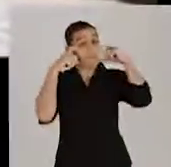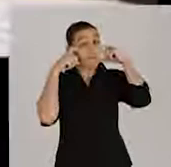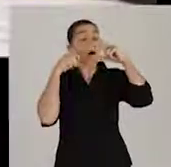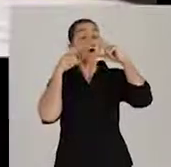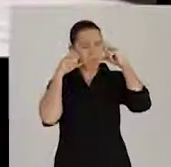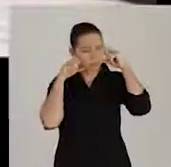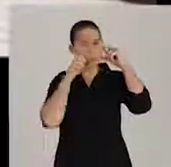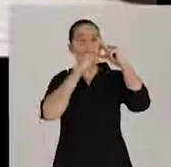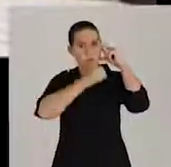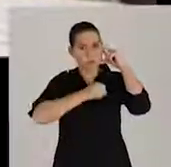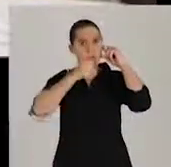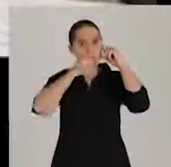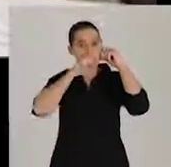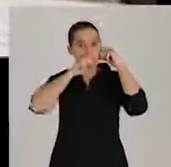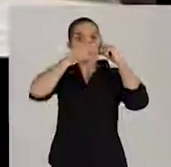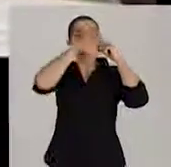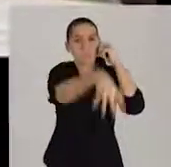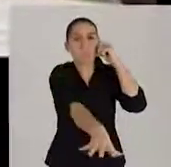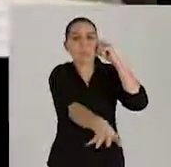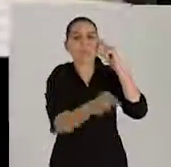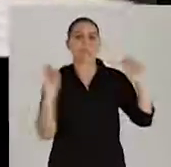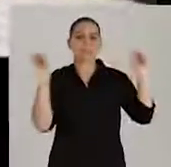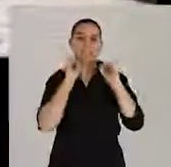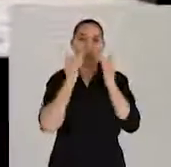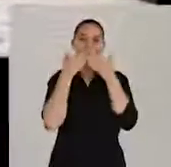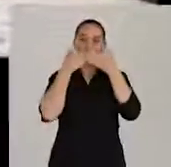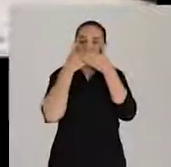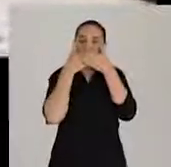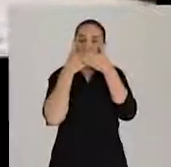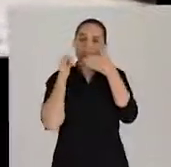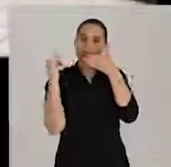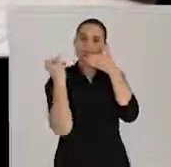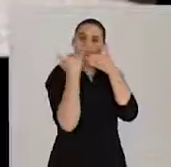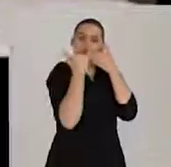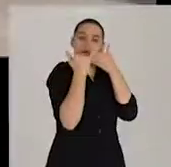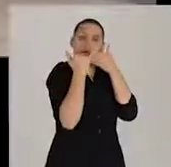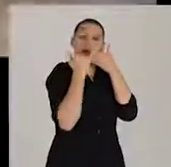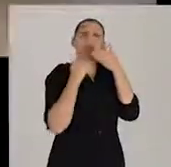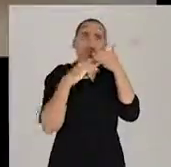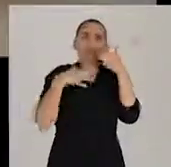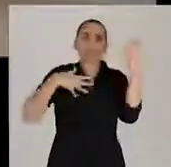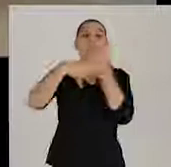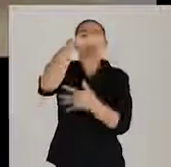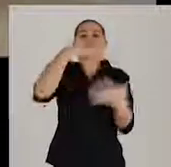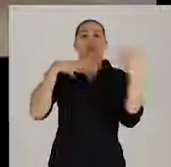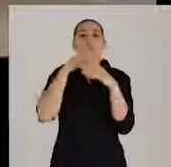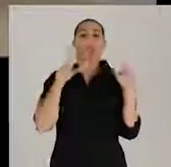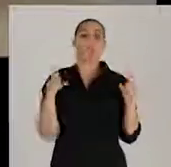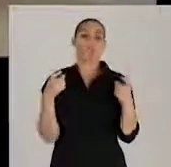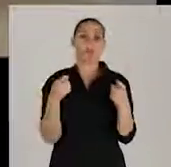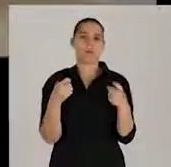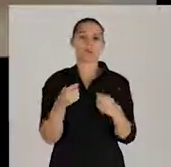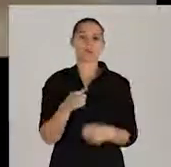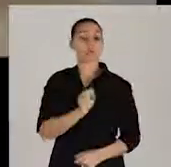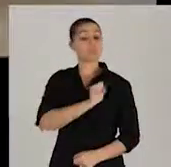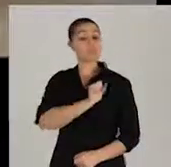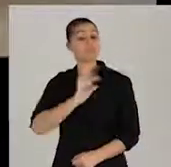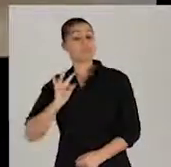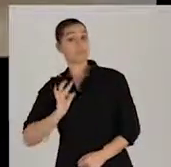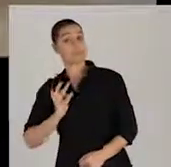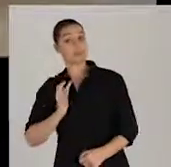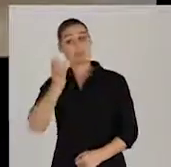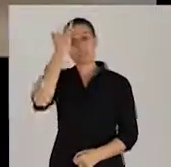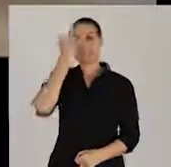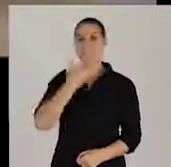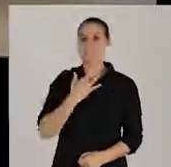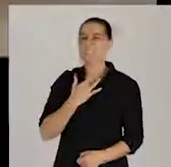by coughs or sneezes, thus reducing the risk of transmission. Staff and patients often have concerns